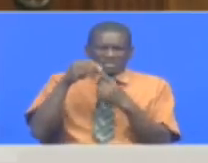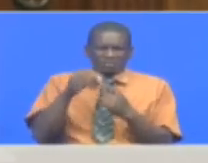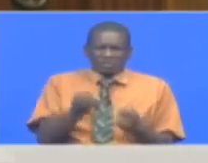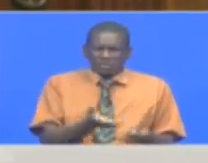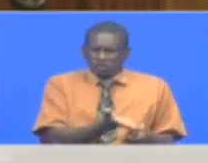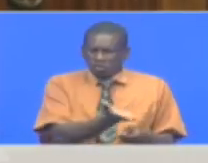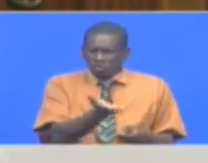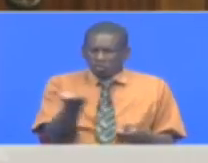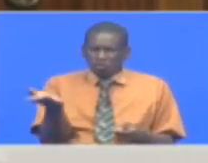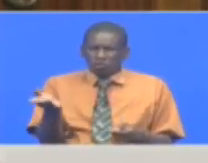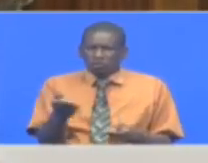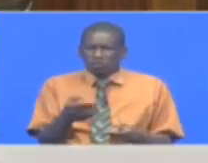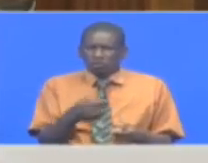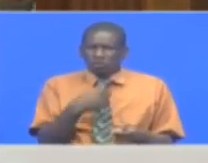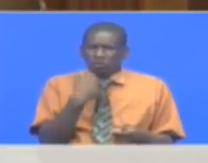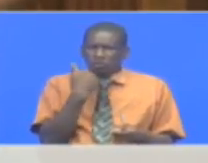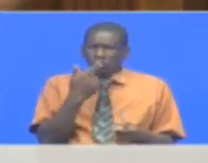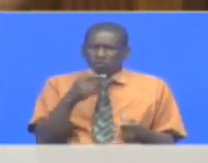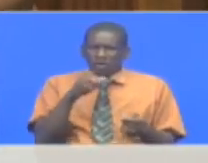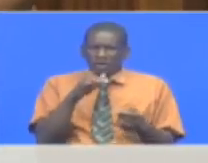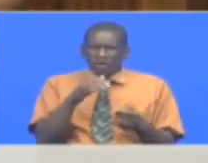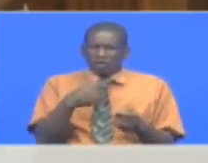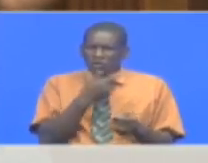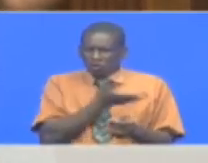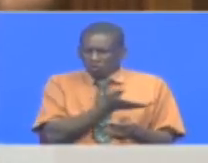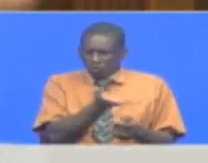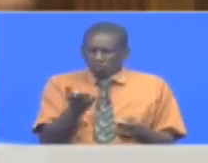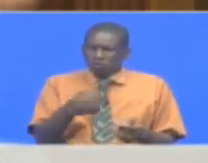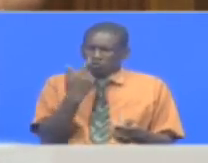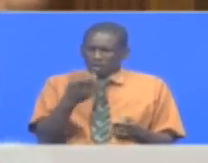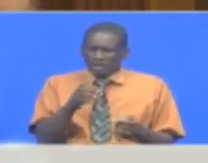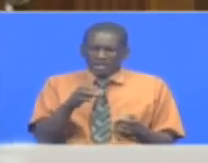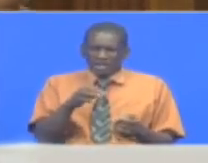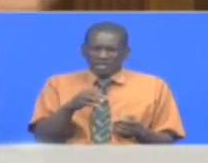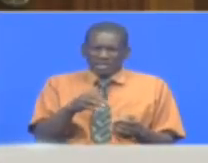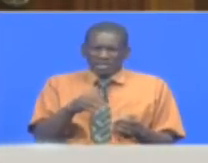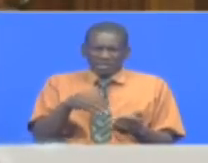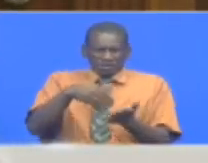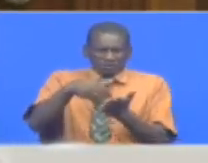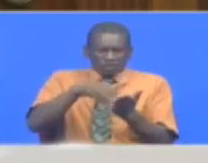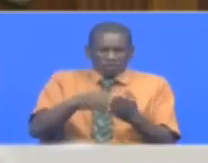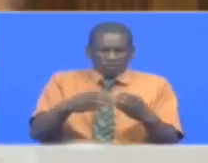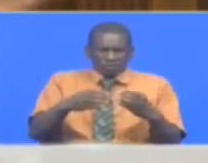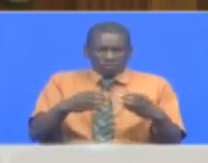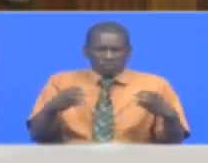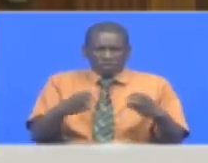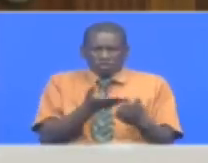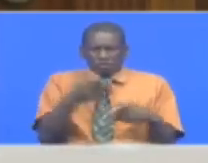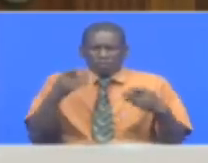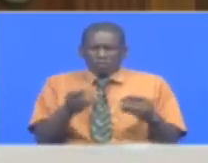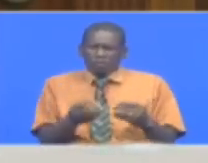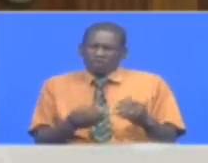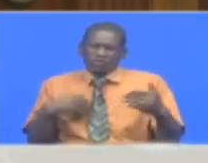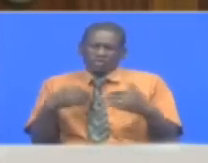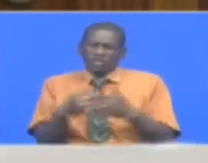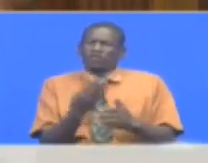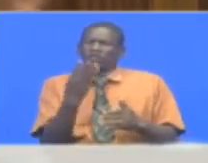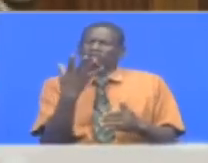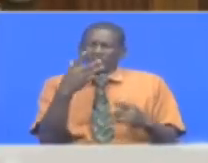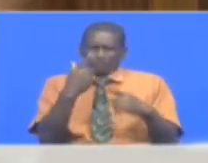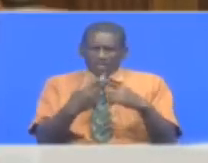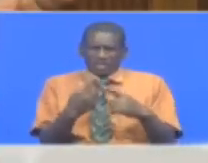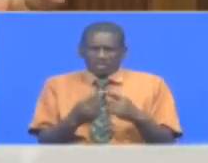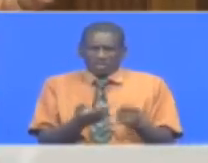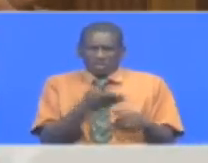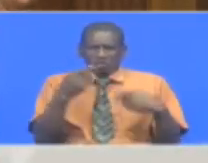those who are in that most vulnerable bracket, those 50 or even 45 and above, those